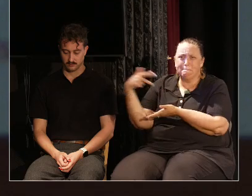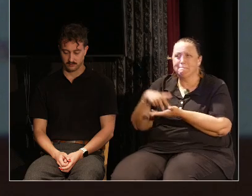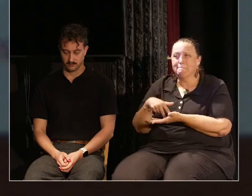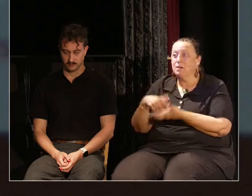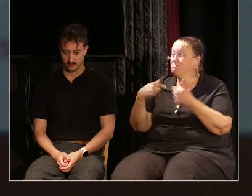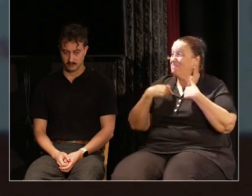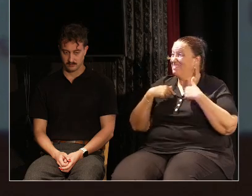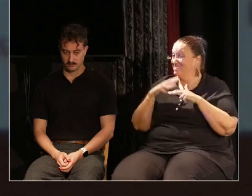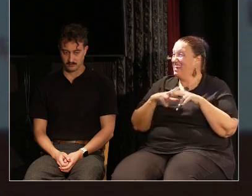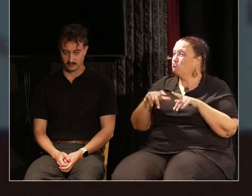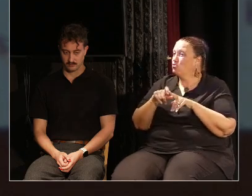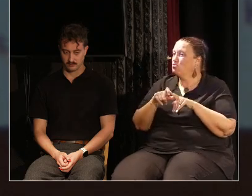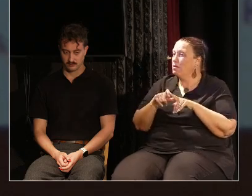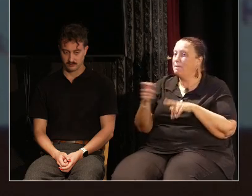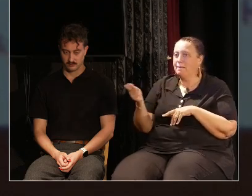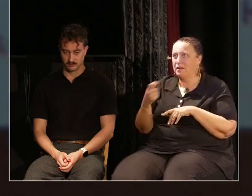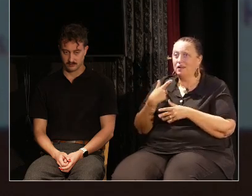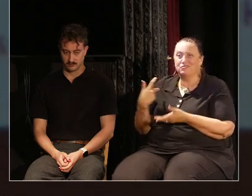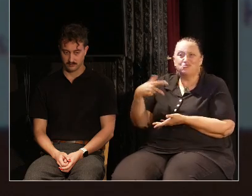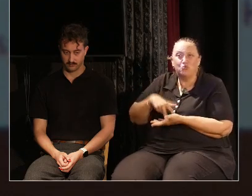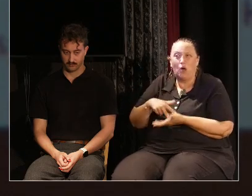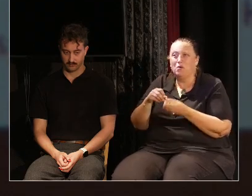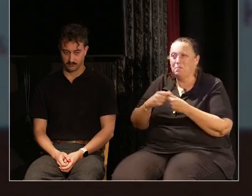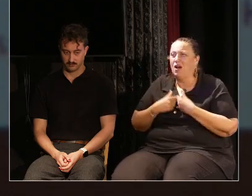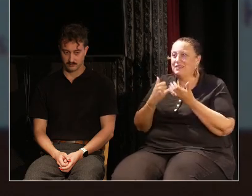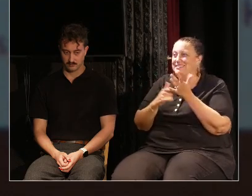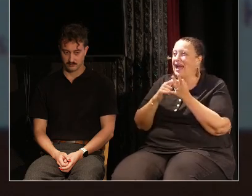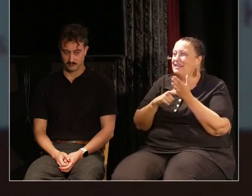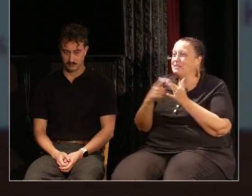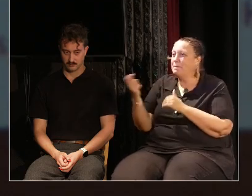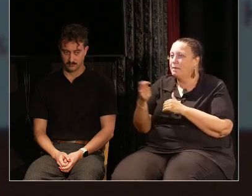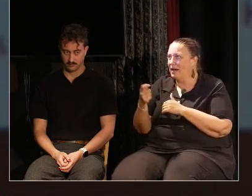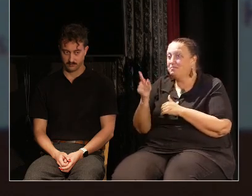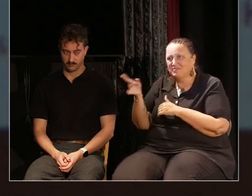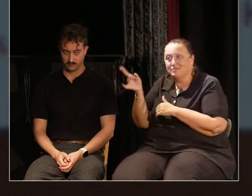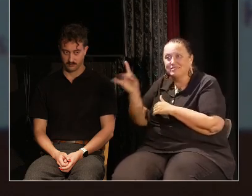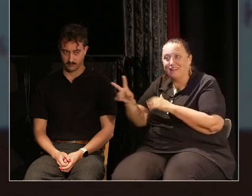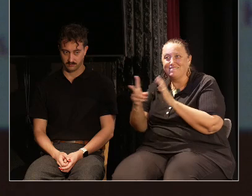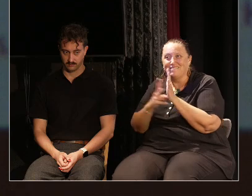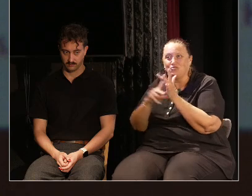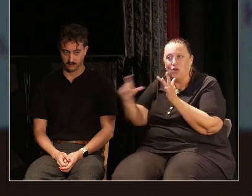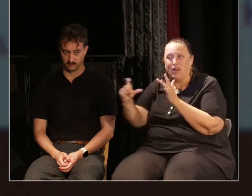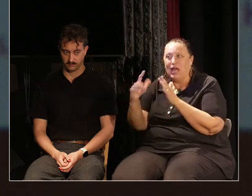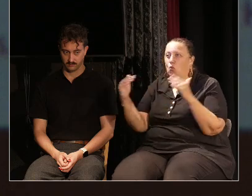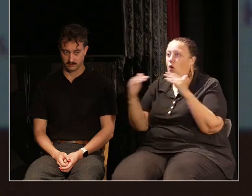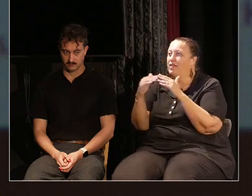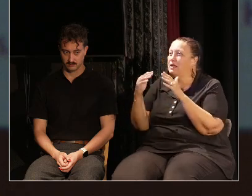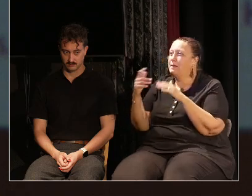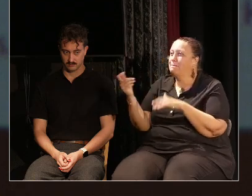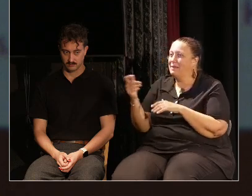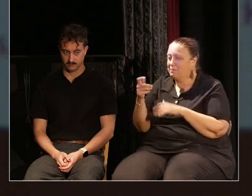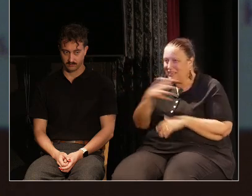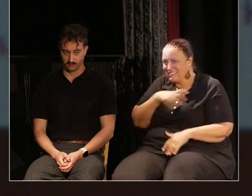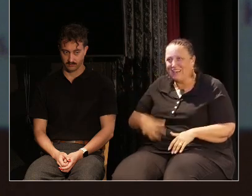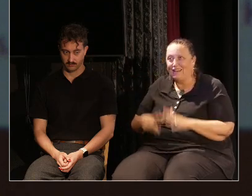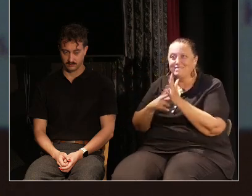did as a federal member, together with my state colleague, who actually is the Victorian Equality Minister, Vicky Ward, together with our local